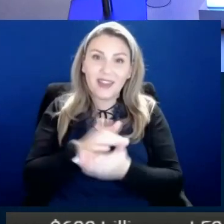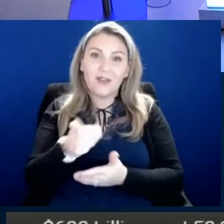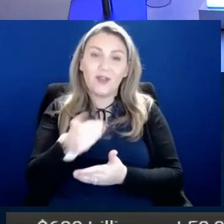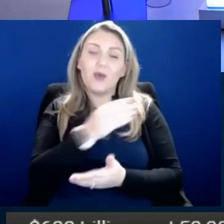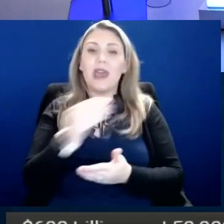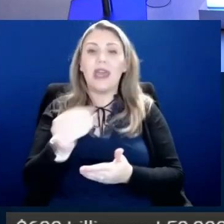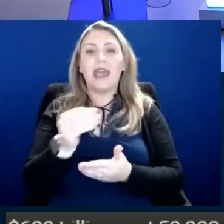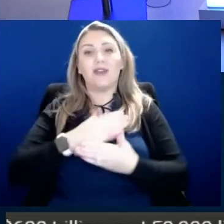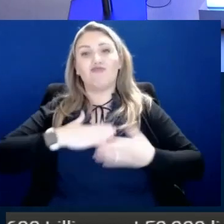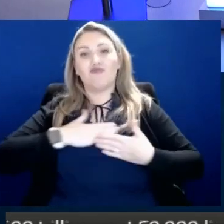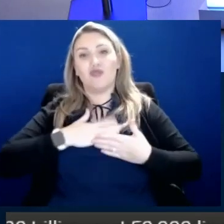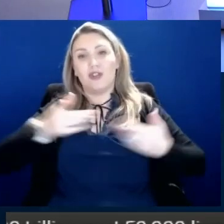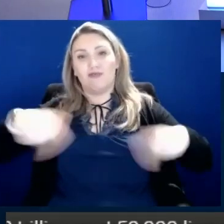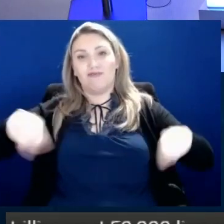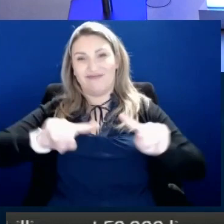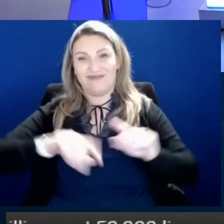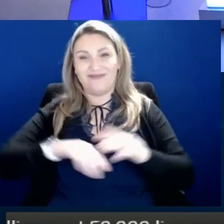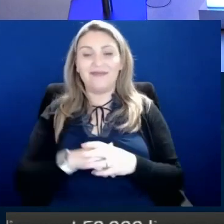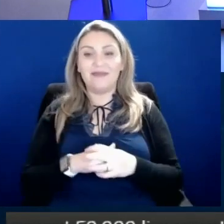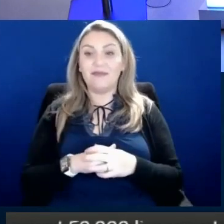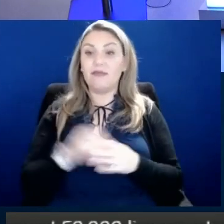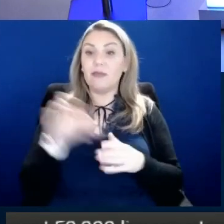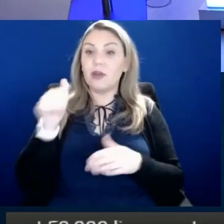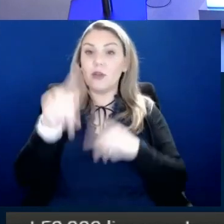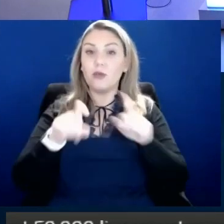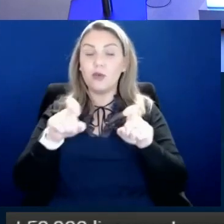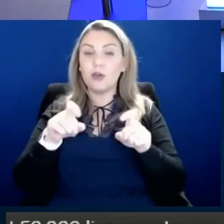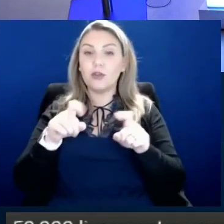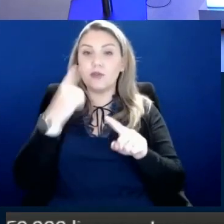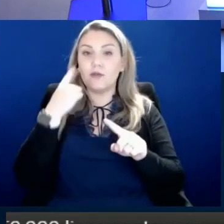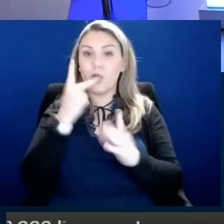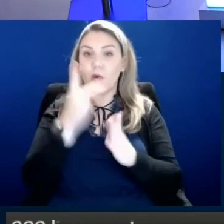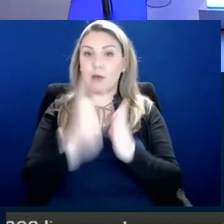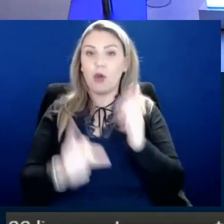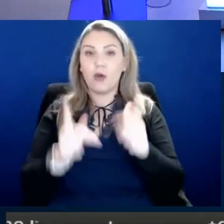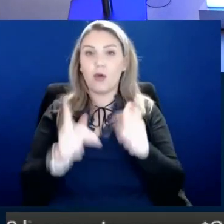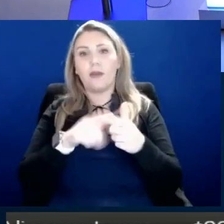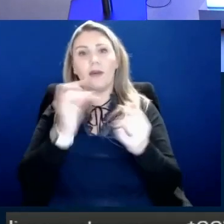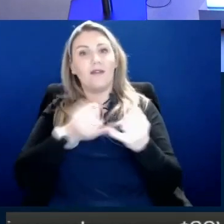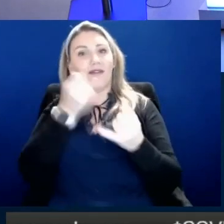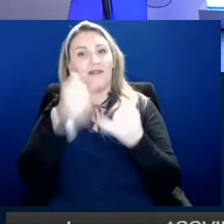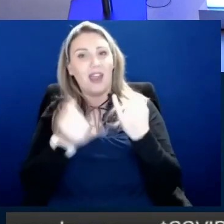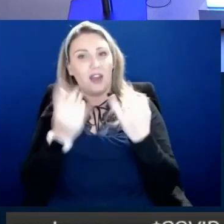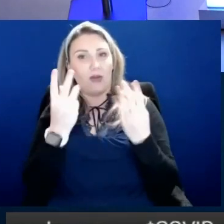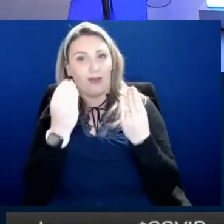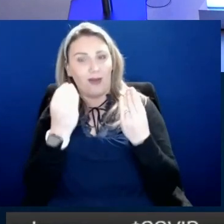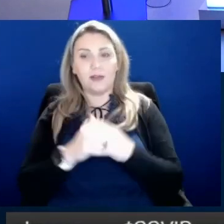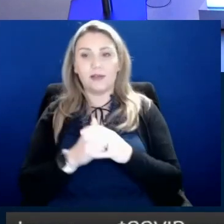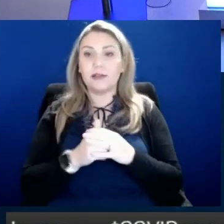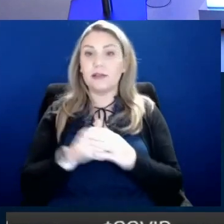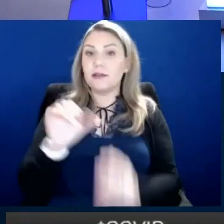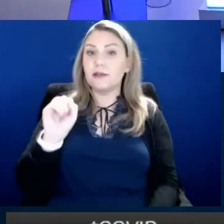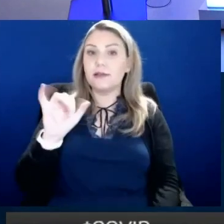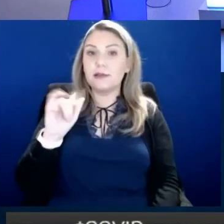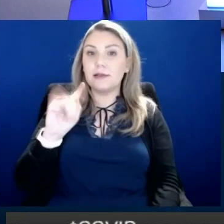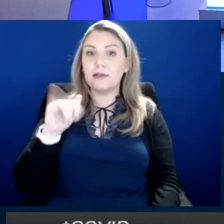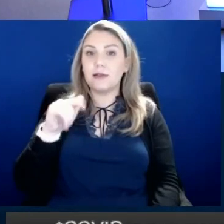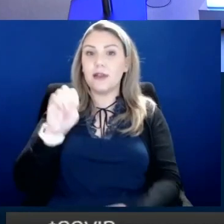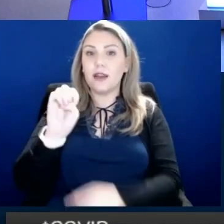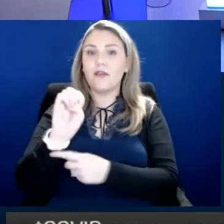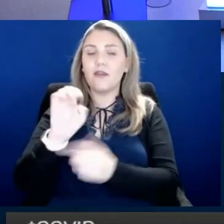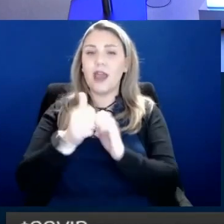So another question I had for you both, and then we'll get to some final thoughts. Stephanie, how important has this